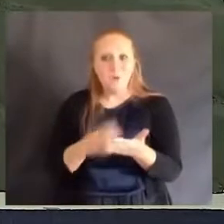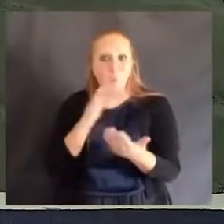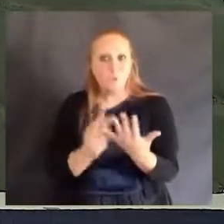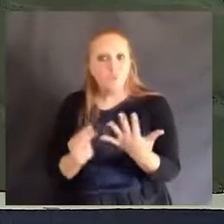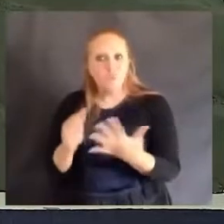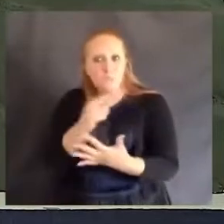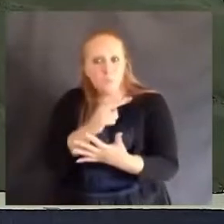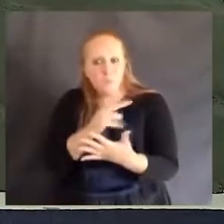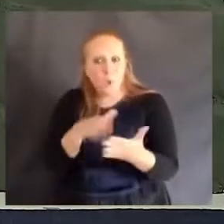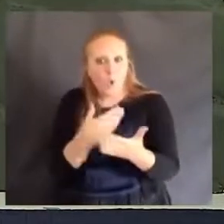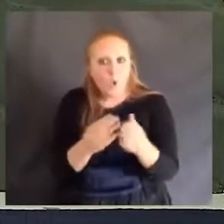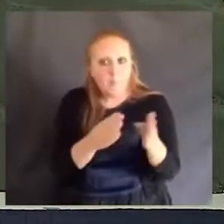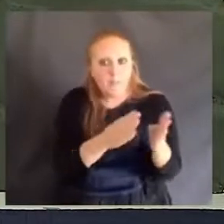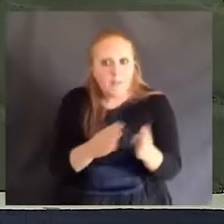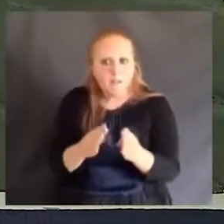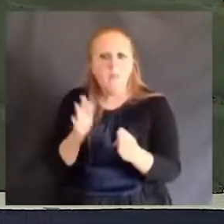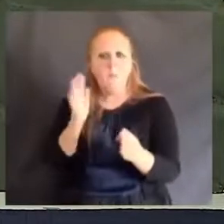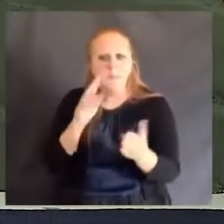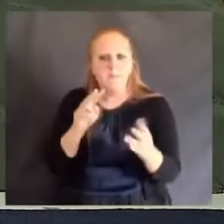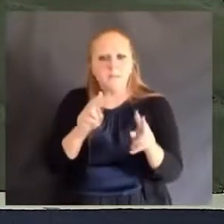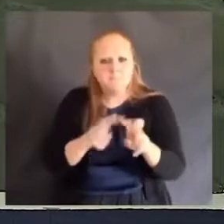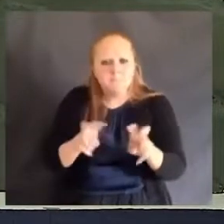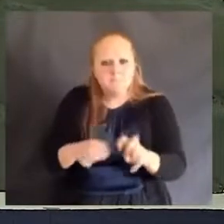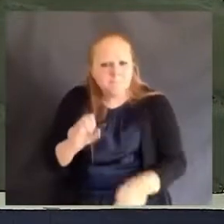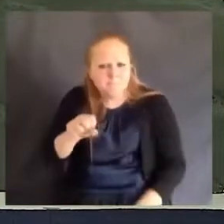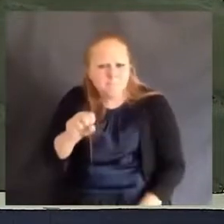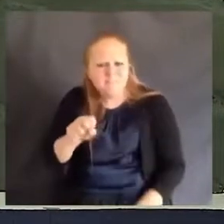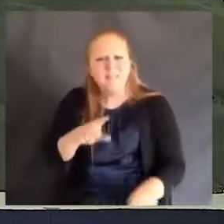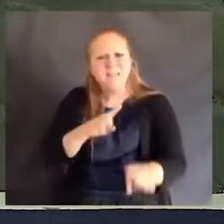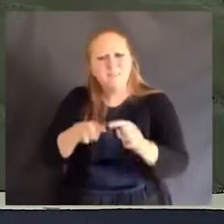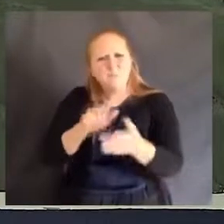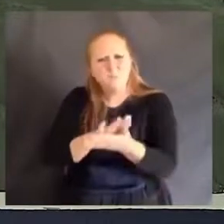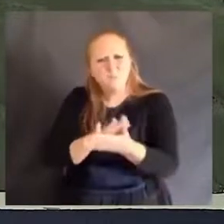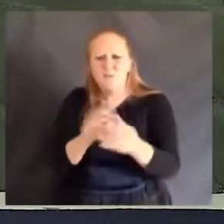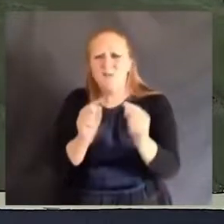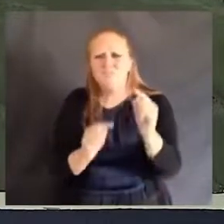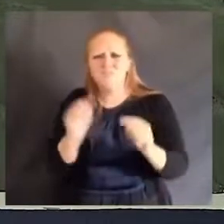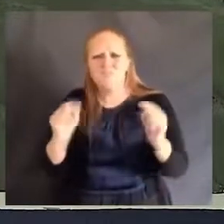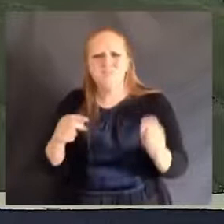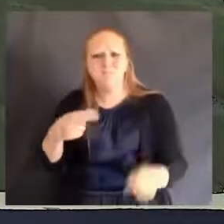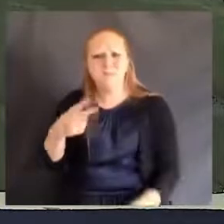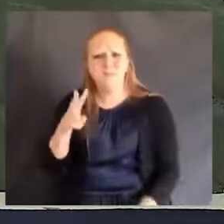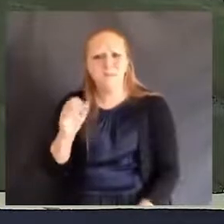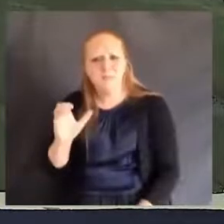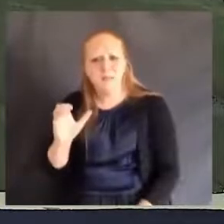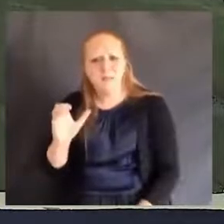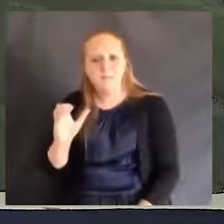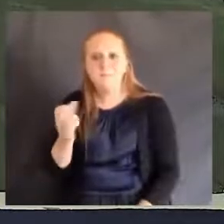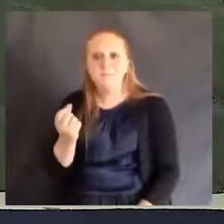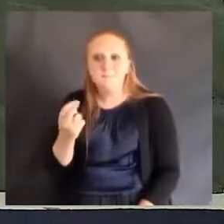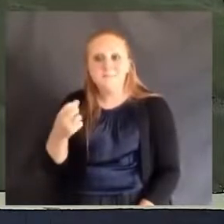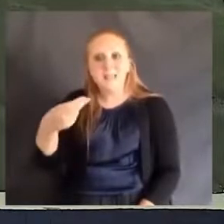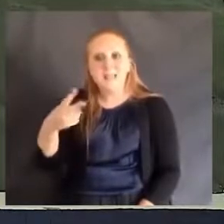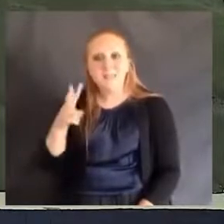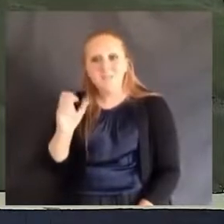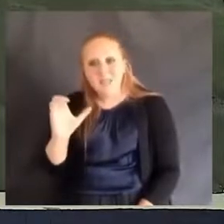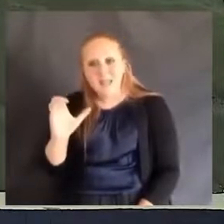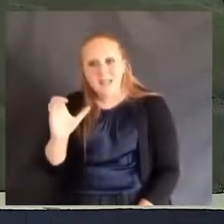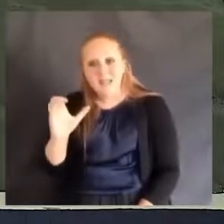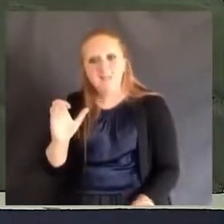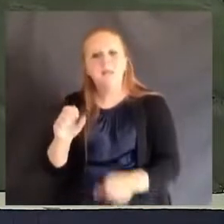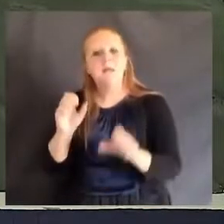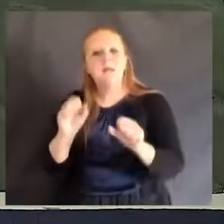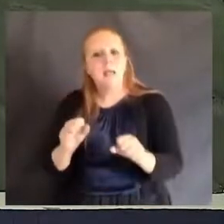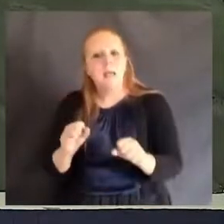of the things they're looking at. Different schools have different HVAC systems. Different HVAC systems can accept different filters.